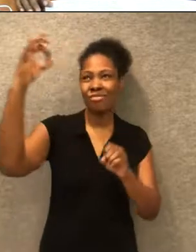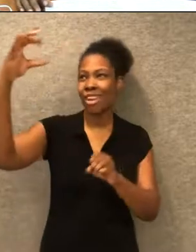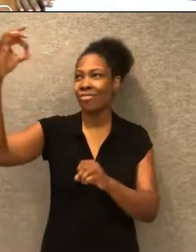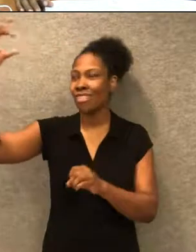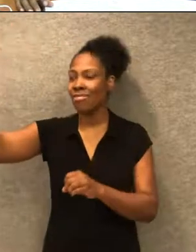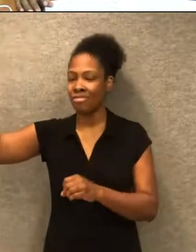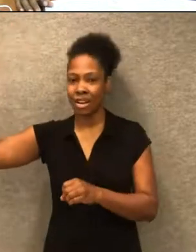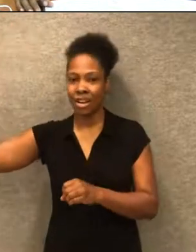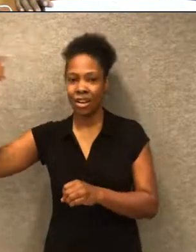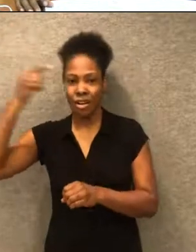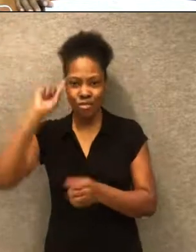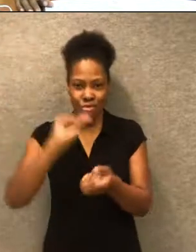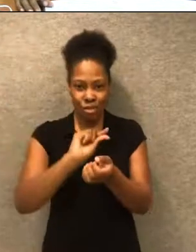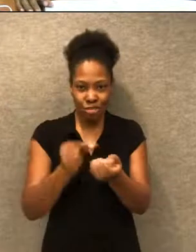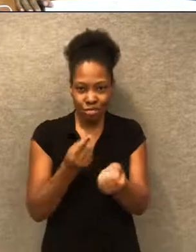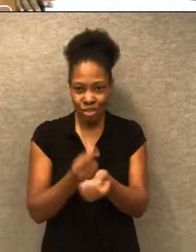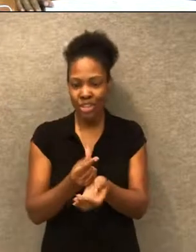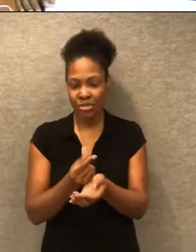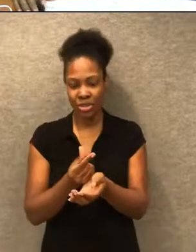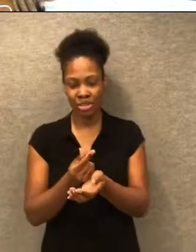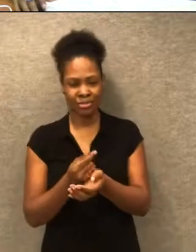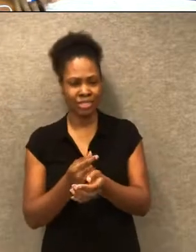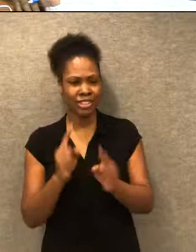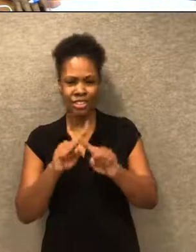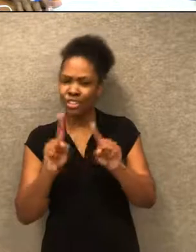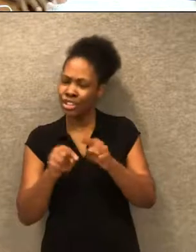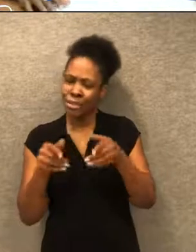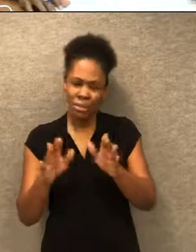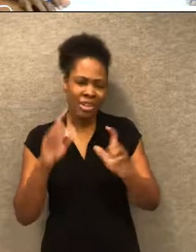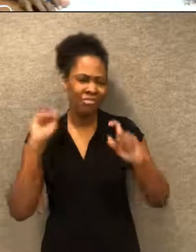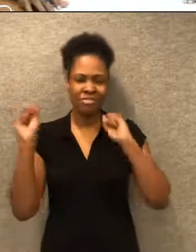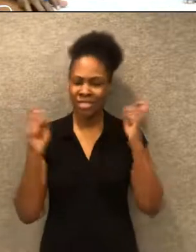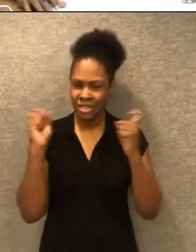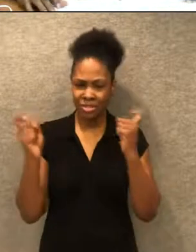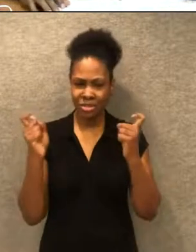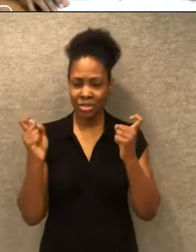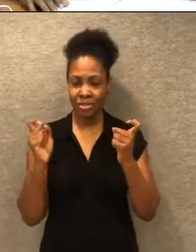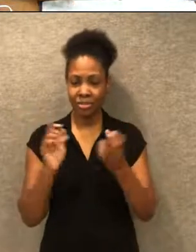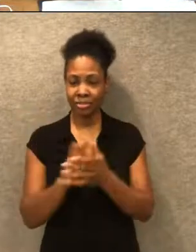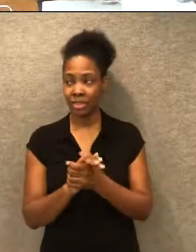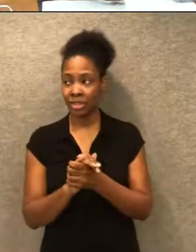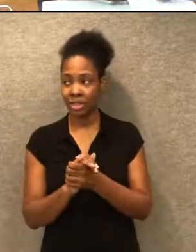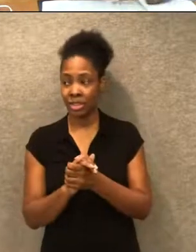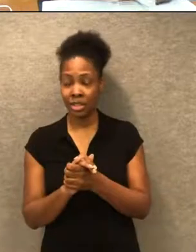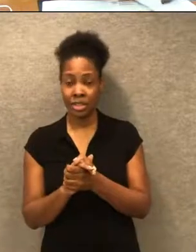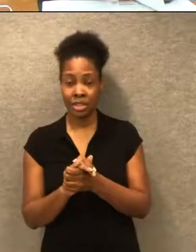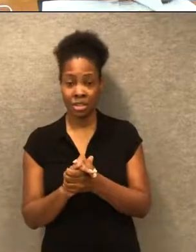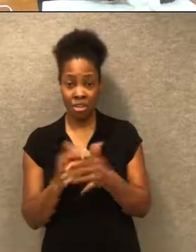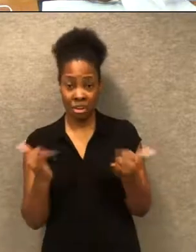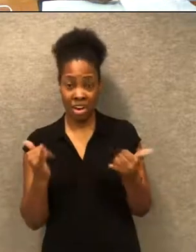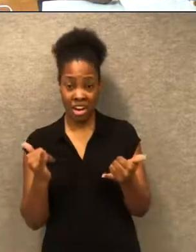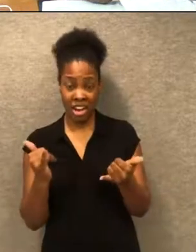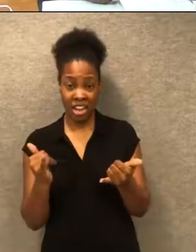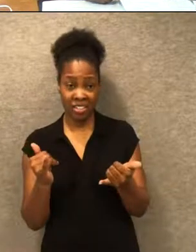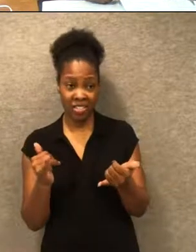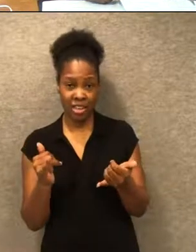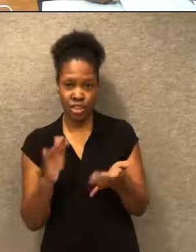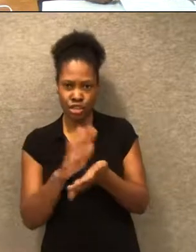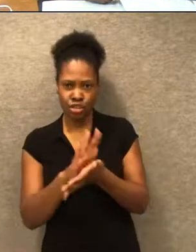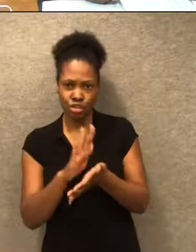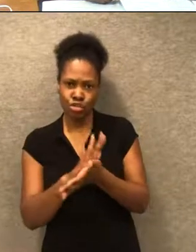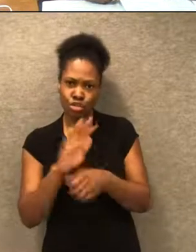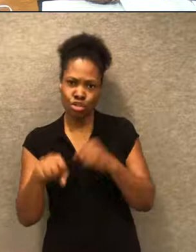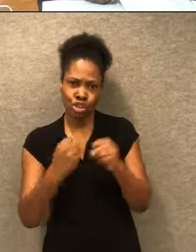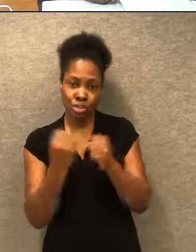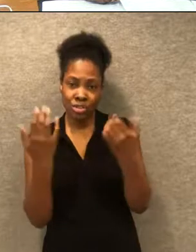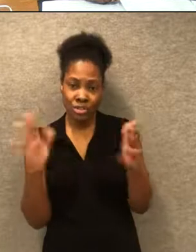and I think there's lots of ways to celebrate. And, you know, now that the end of the school year has happened, there's still so many other